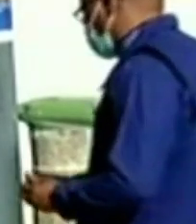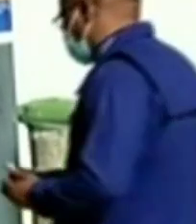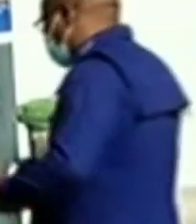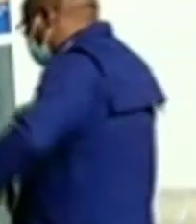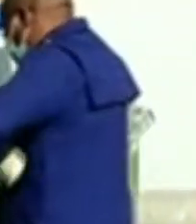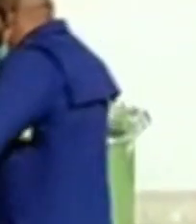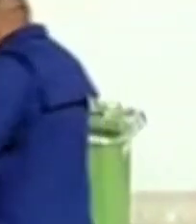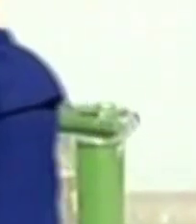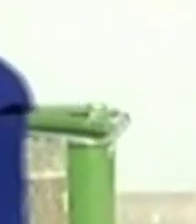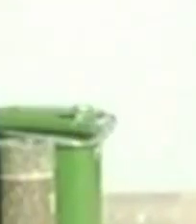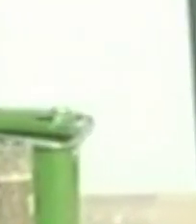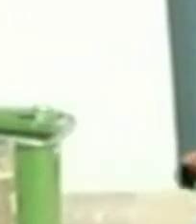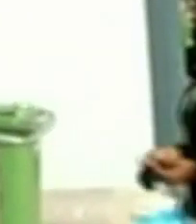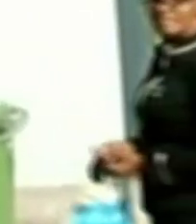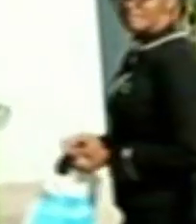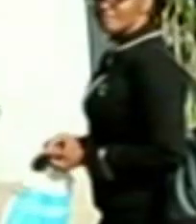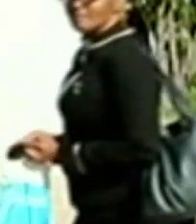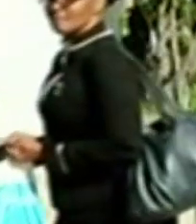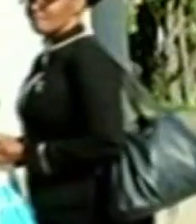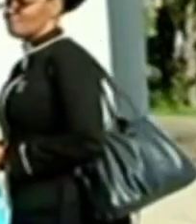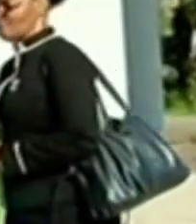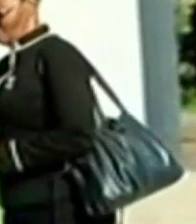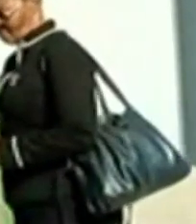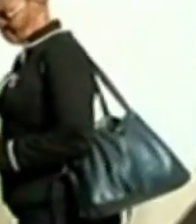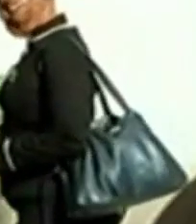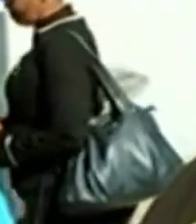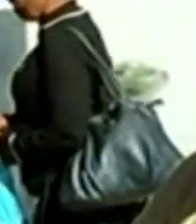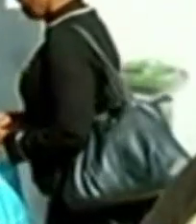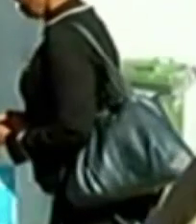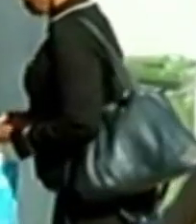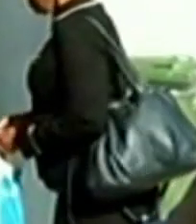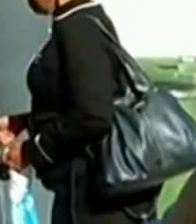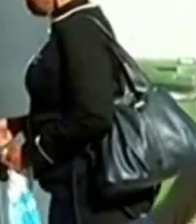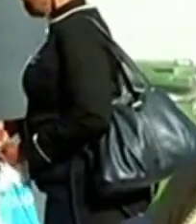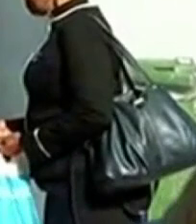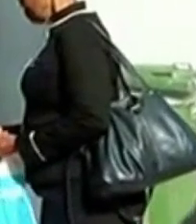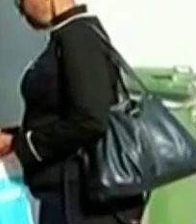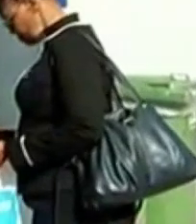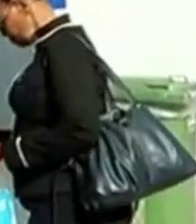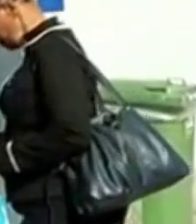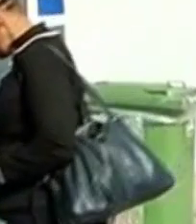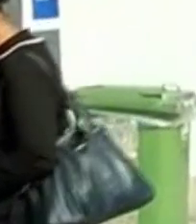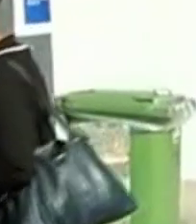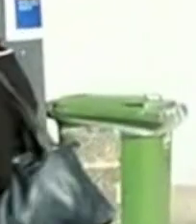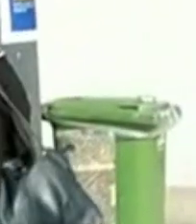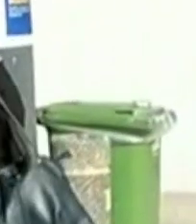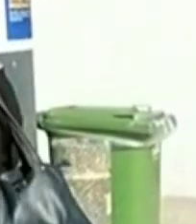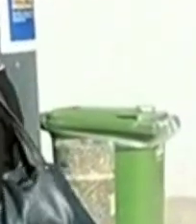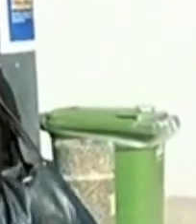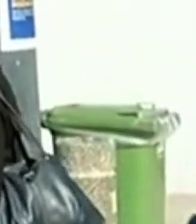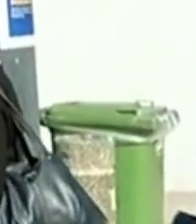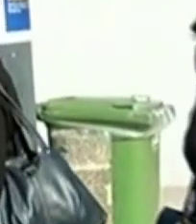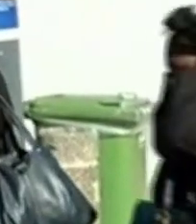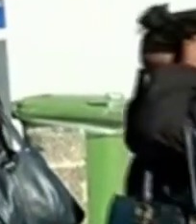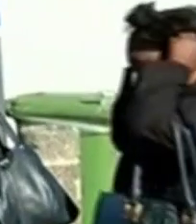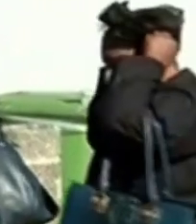because from here we must get the guideline of what we are going to do with our communities. So we are going to see a lot